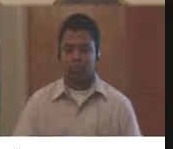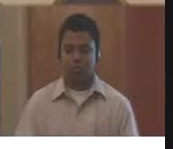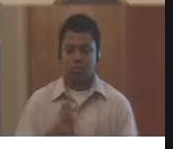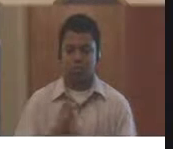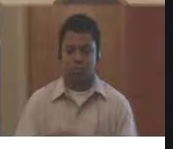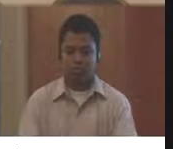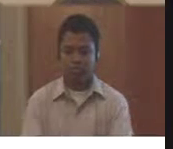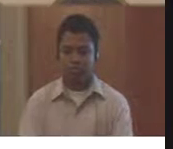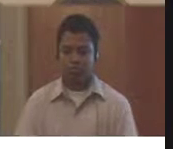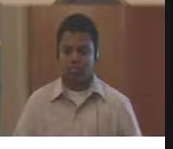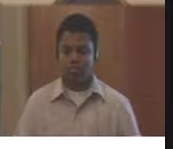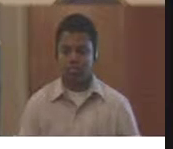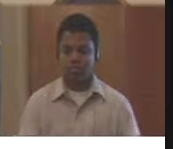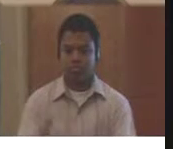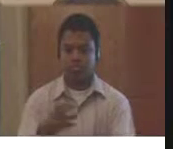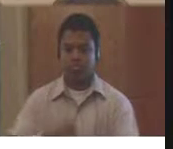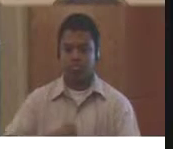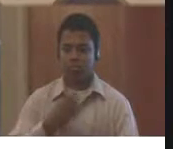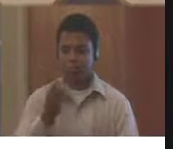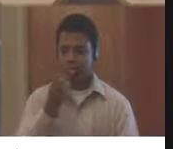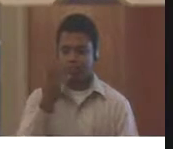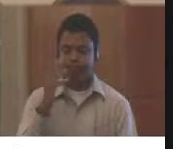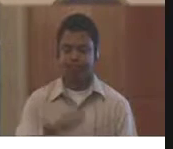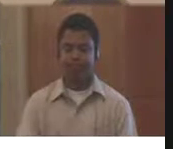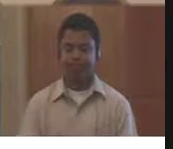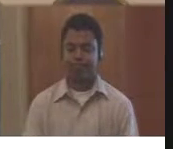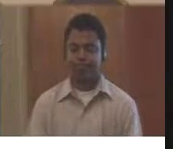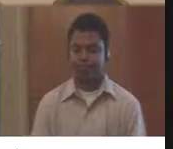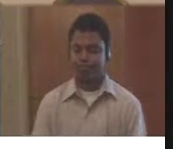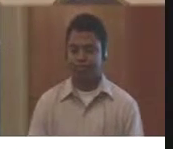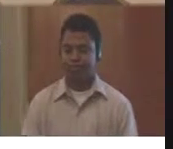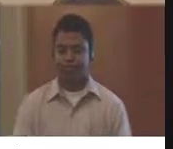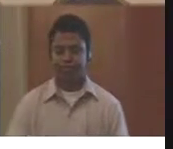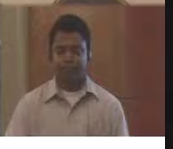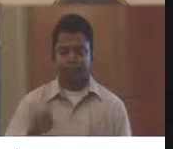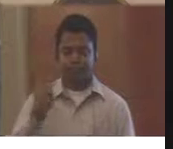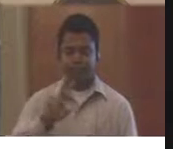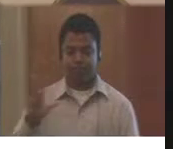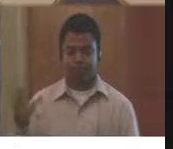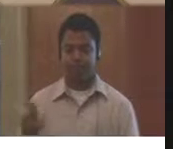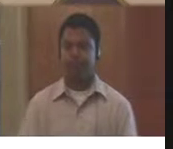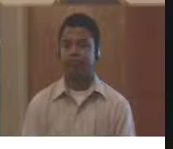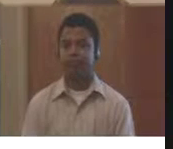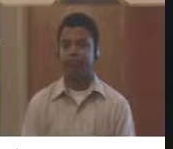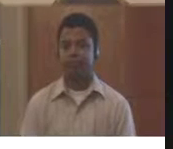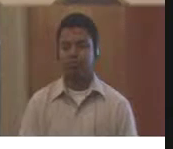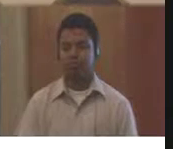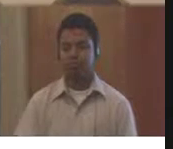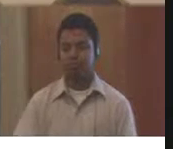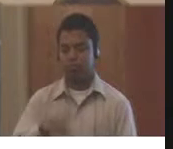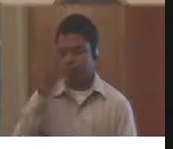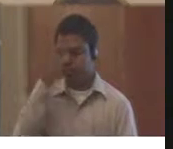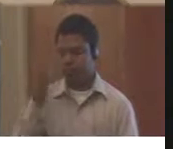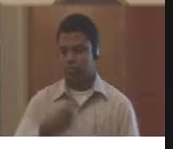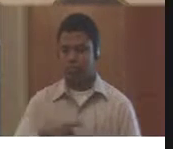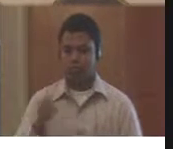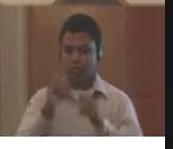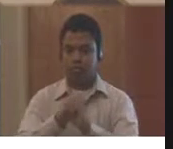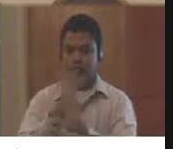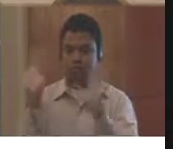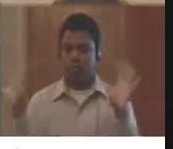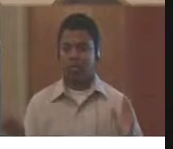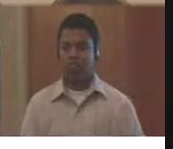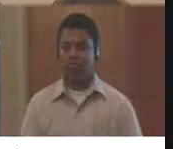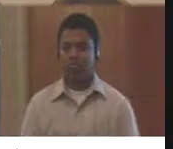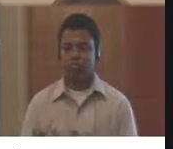livelihoods, and food security. 23. clearly define the roles and responsibilities of the